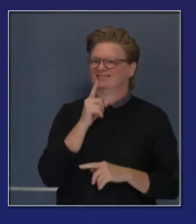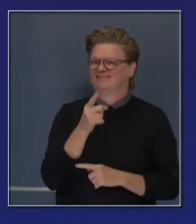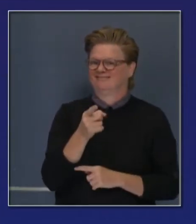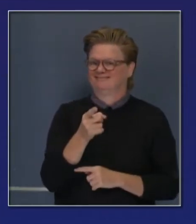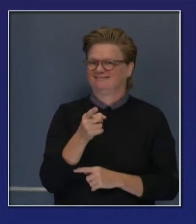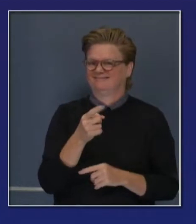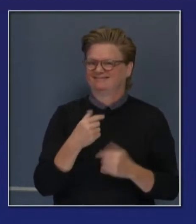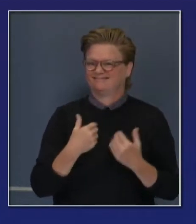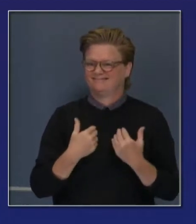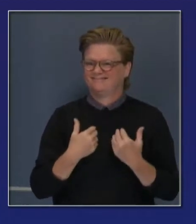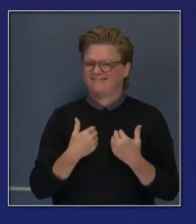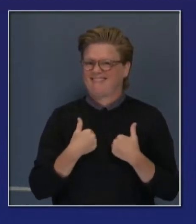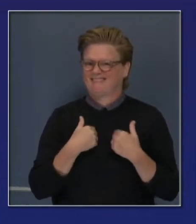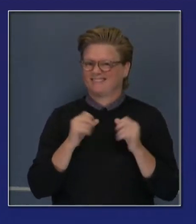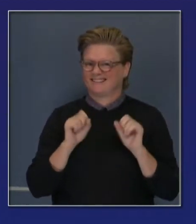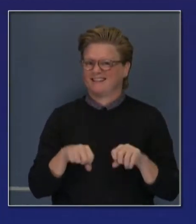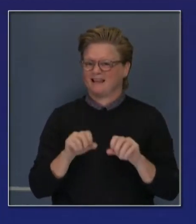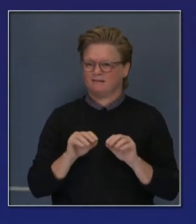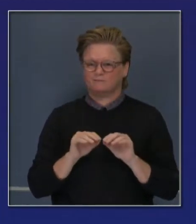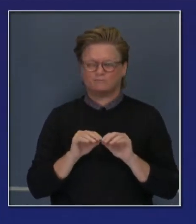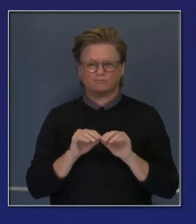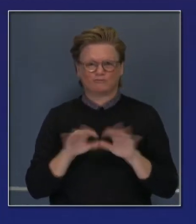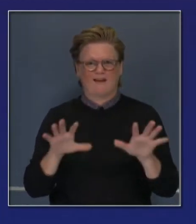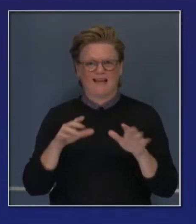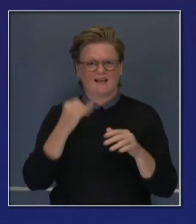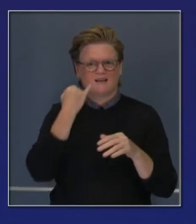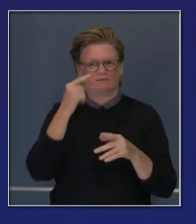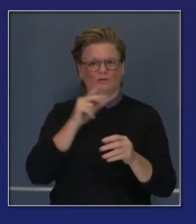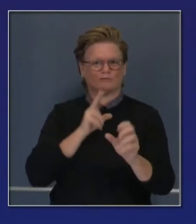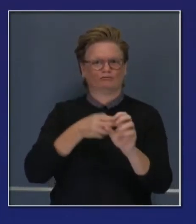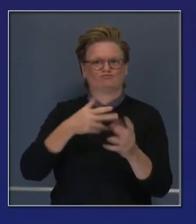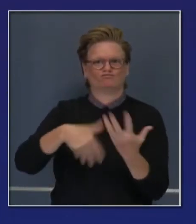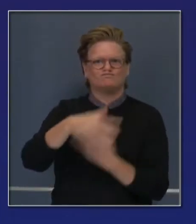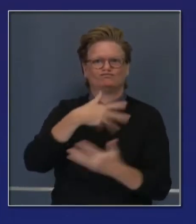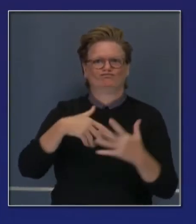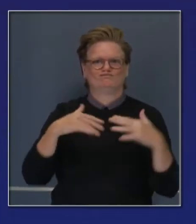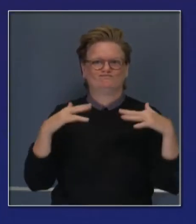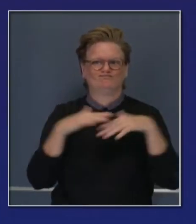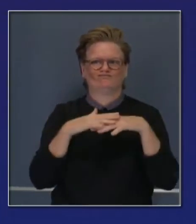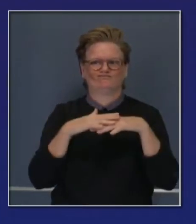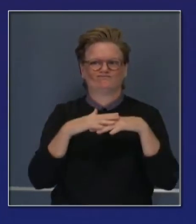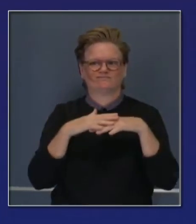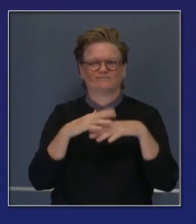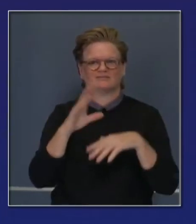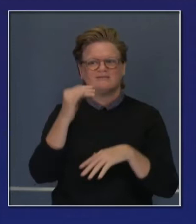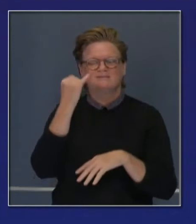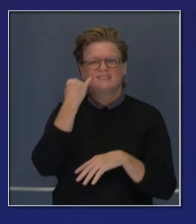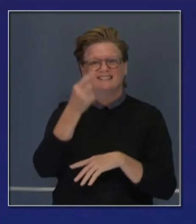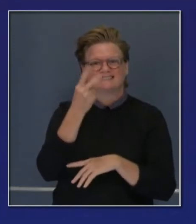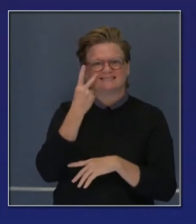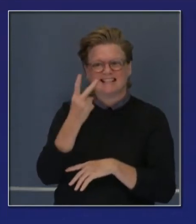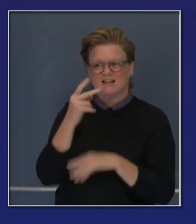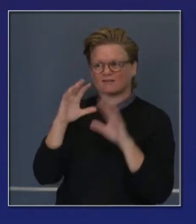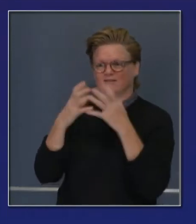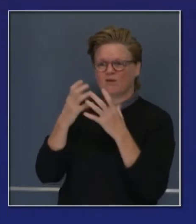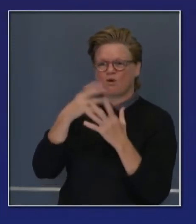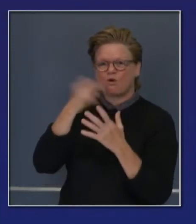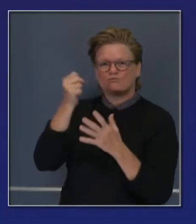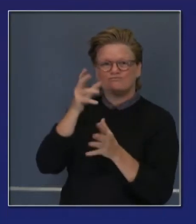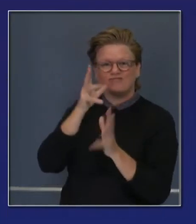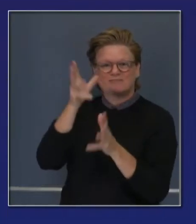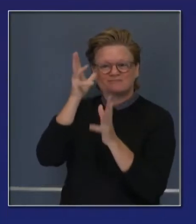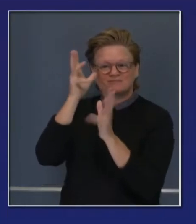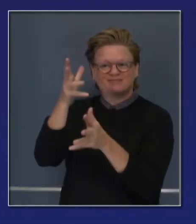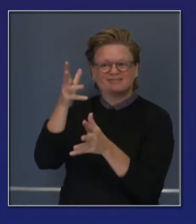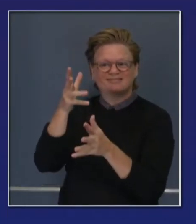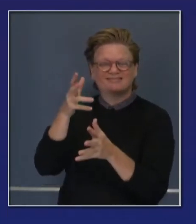in those social settings. And then number 2, clearly, multi-generation families, people coming together, maybe letting their guard down.